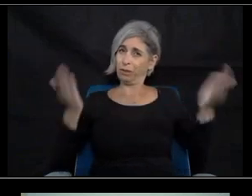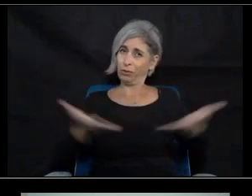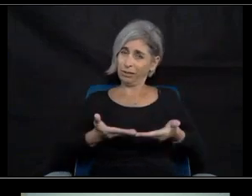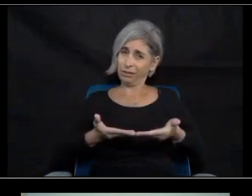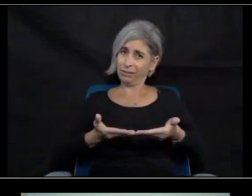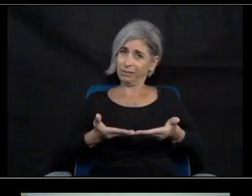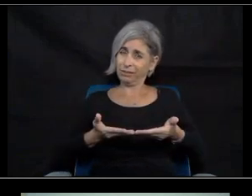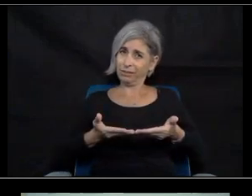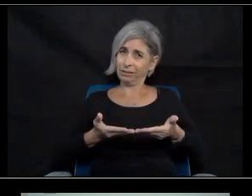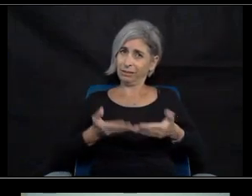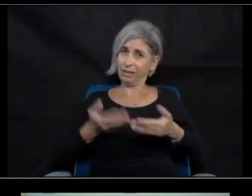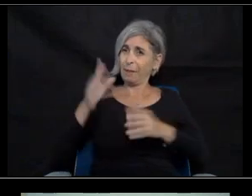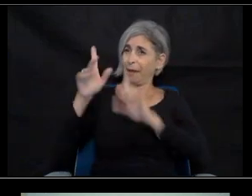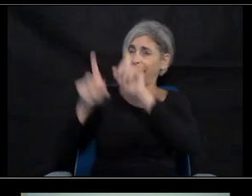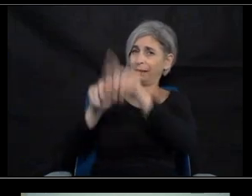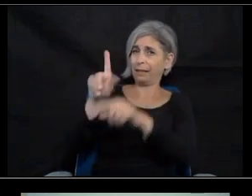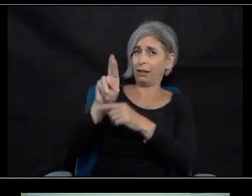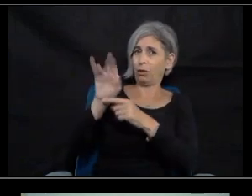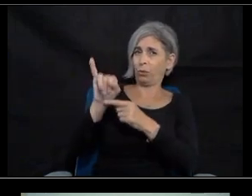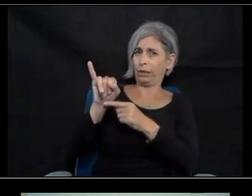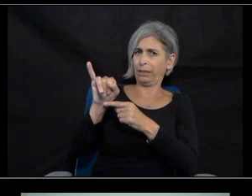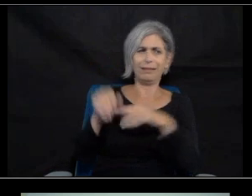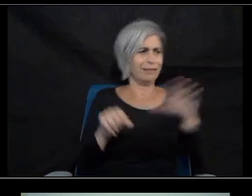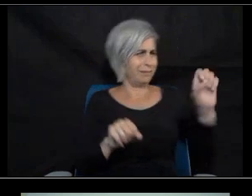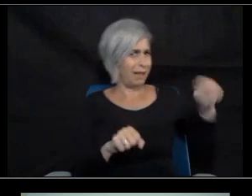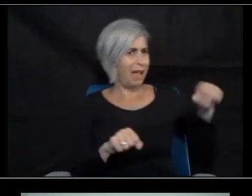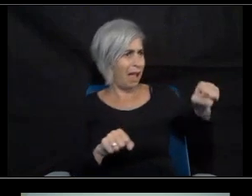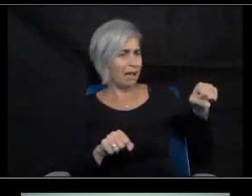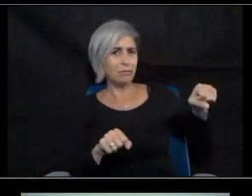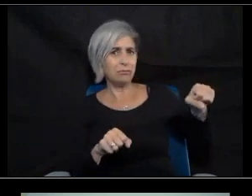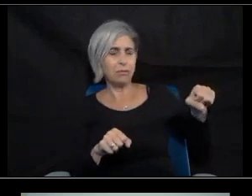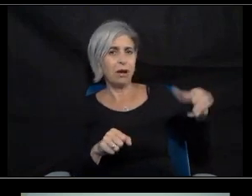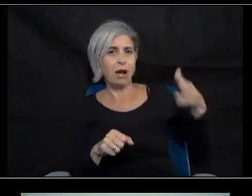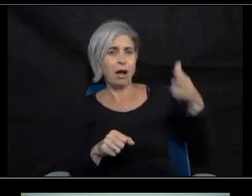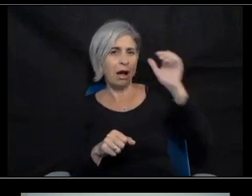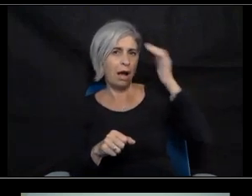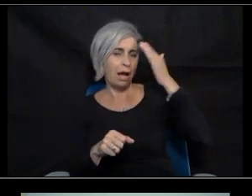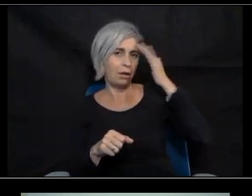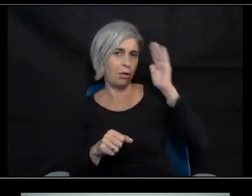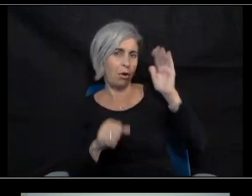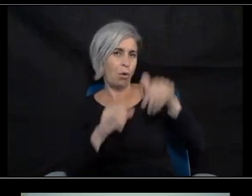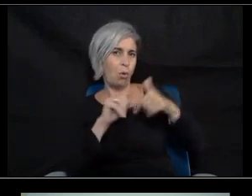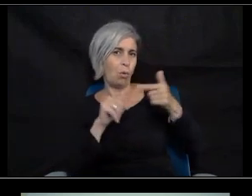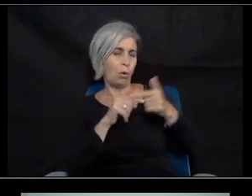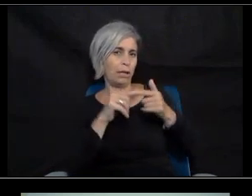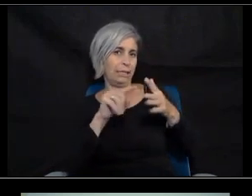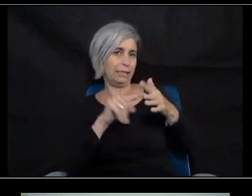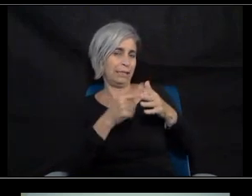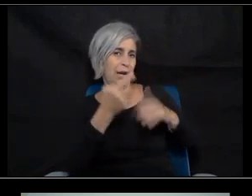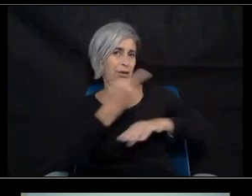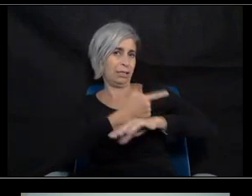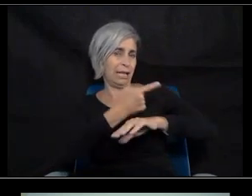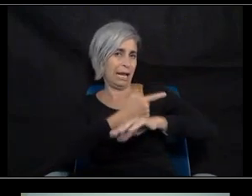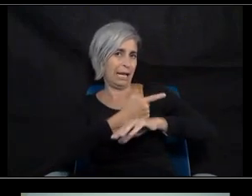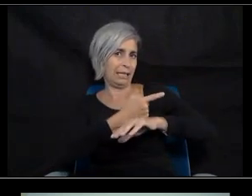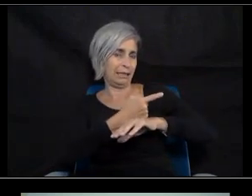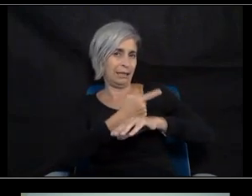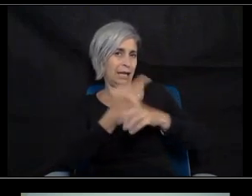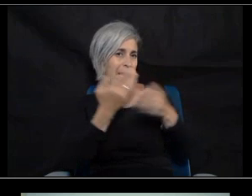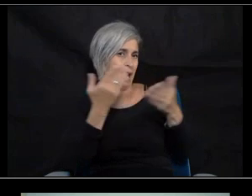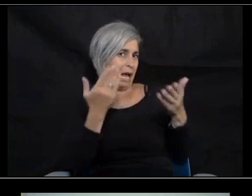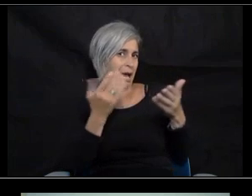This is directed towards Lori. Yeah, absolutely. I don't recall what his start date was. He was in the process last I heard from Julie, so